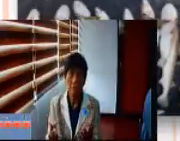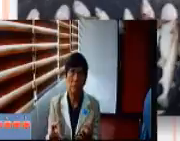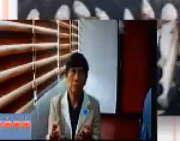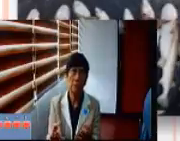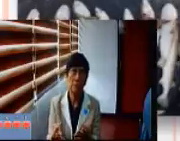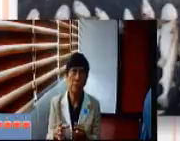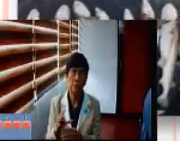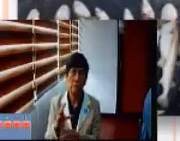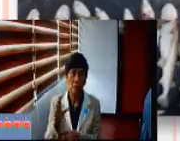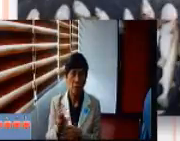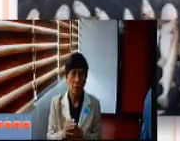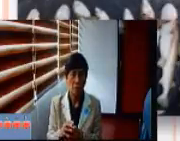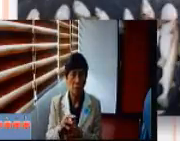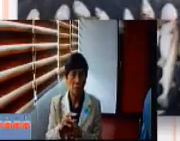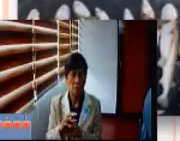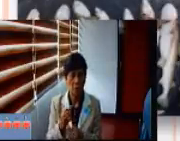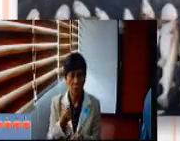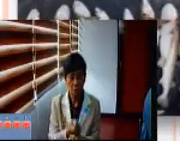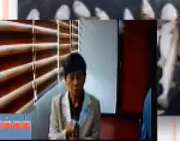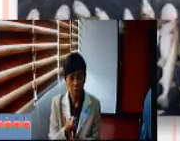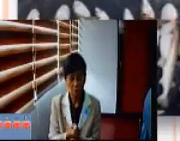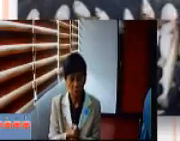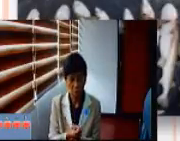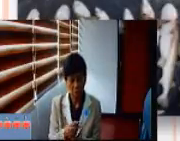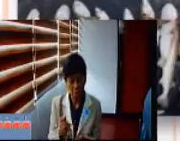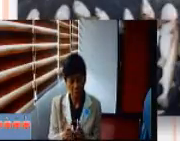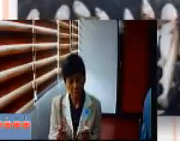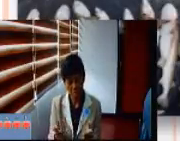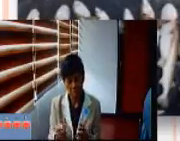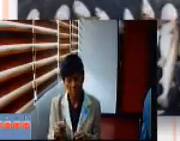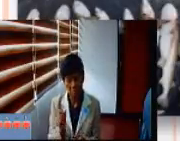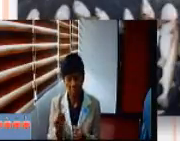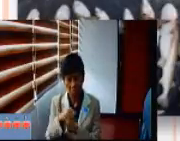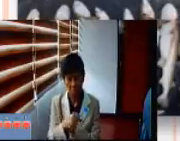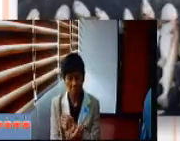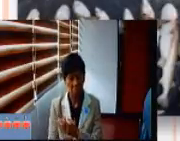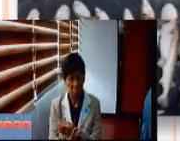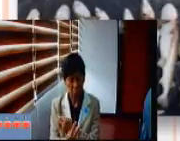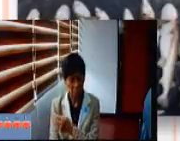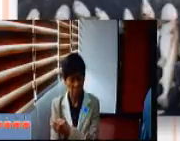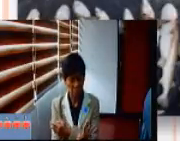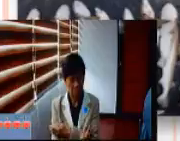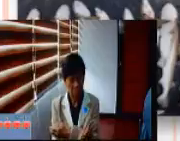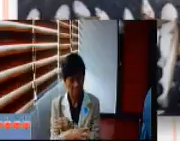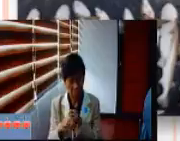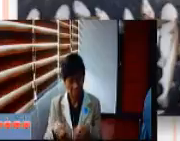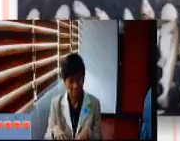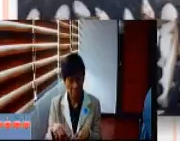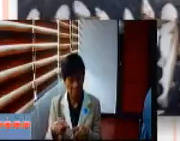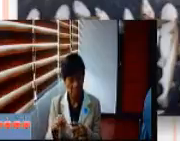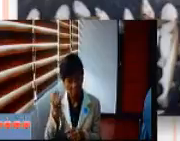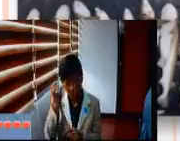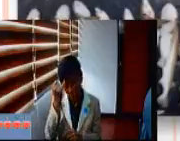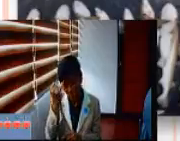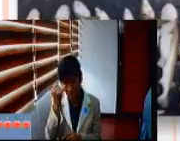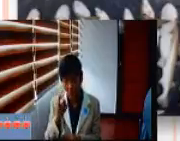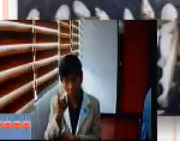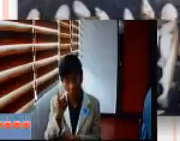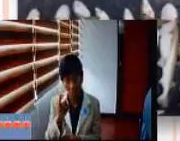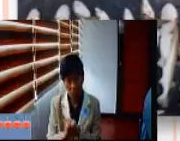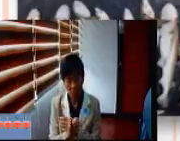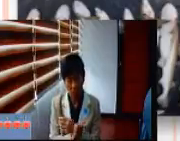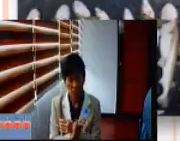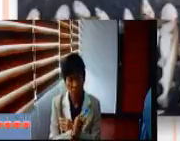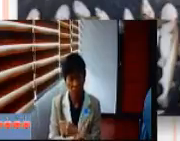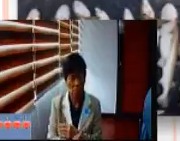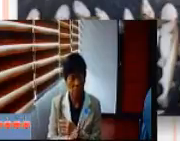are degraded state. Seaweeds, we're losing out to Indonesia because we cannot get a lot of propagules